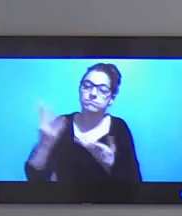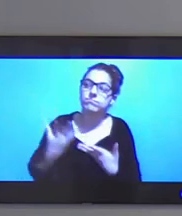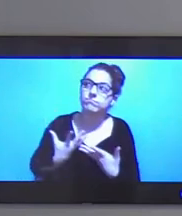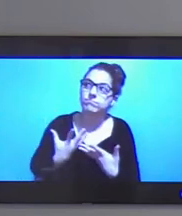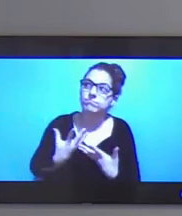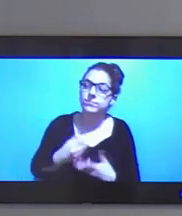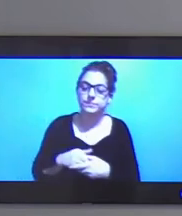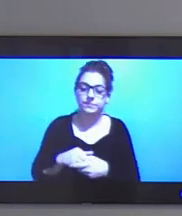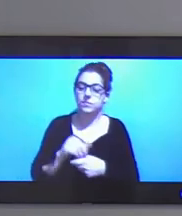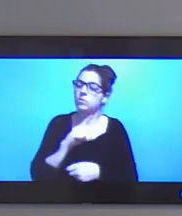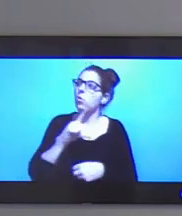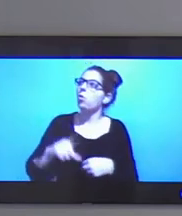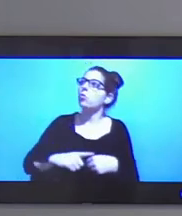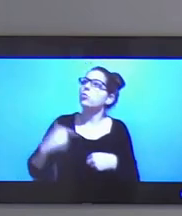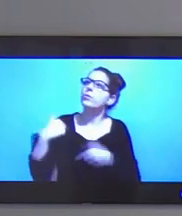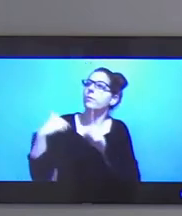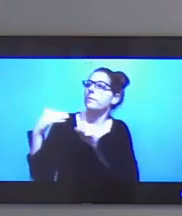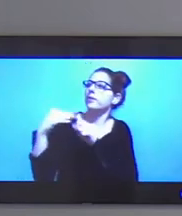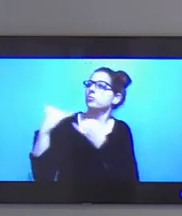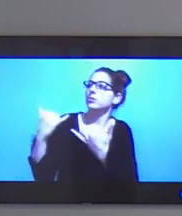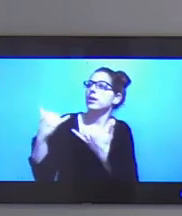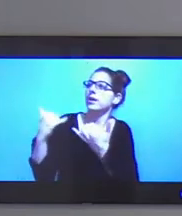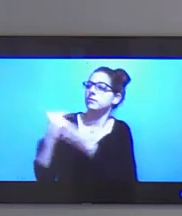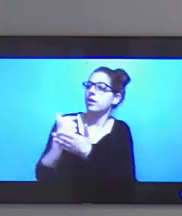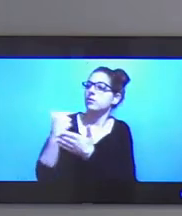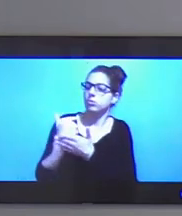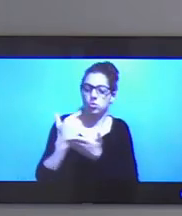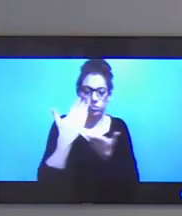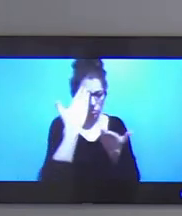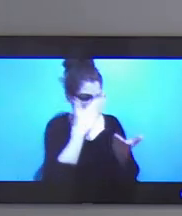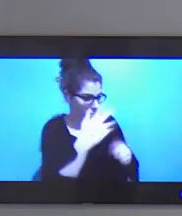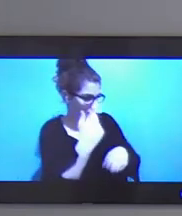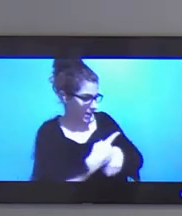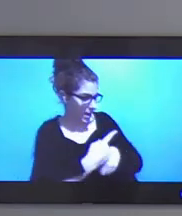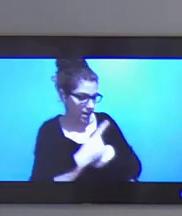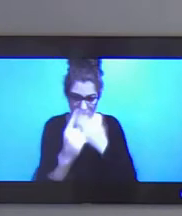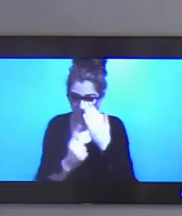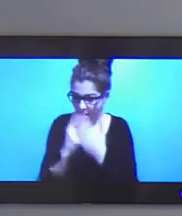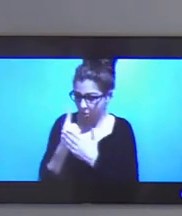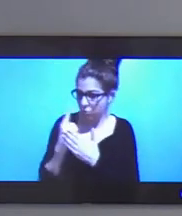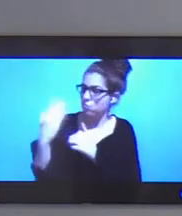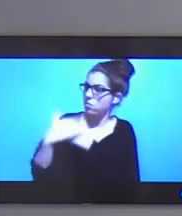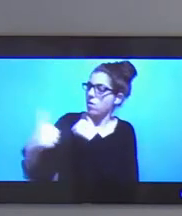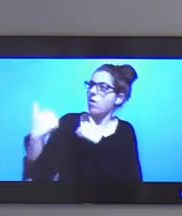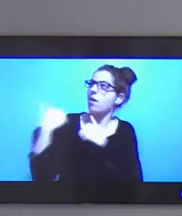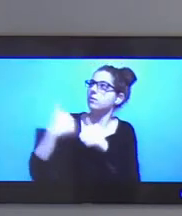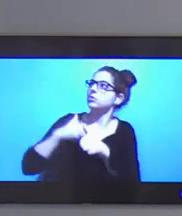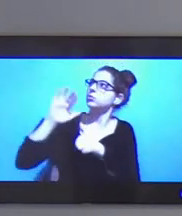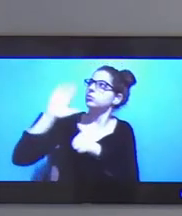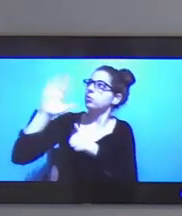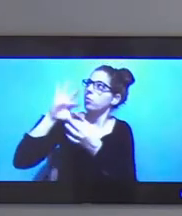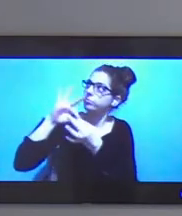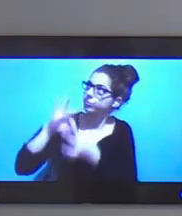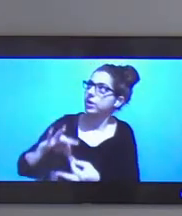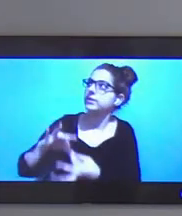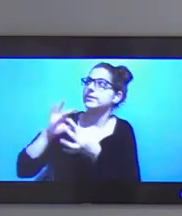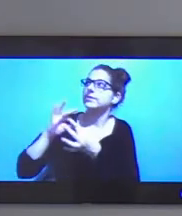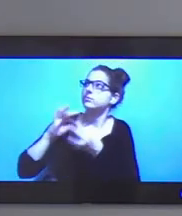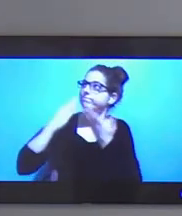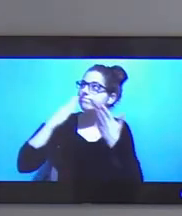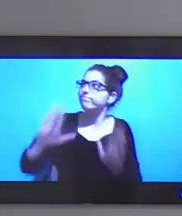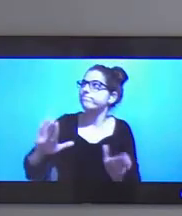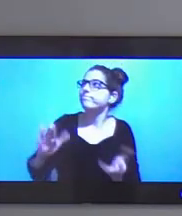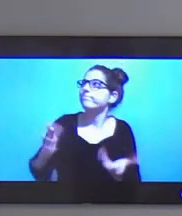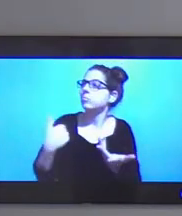Lord, we are reminded in today's gospel that we know neither the day nor the hour when you call us to your divine presence. We pray that we would always